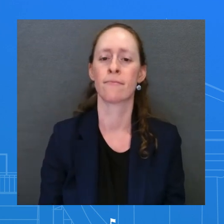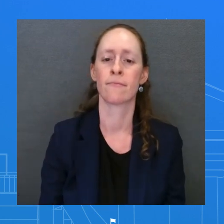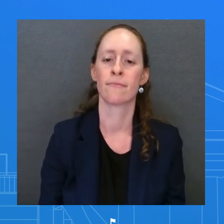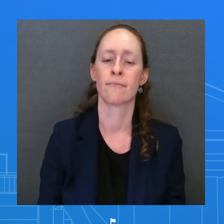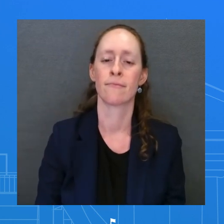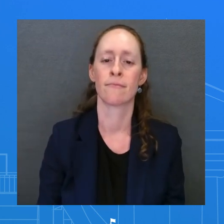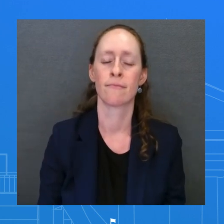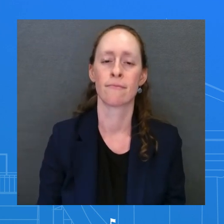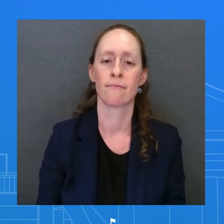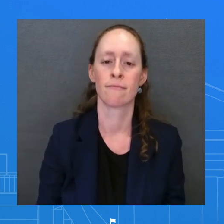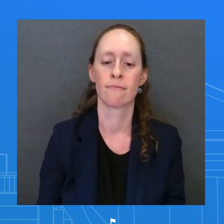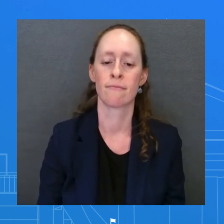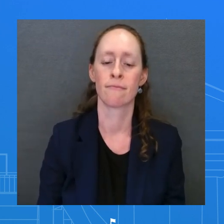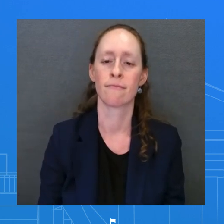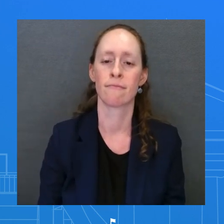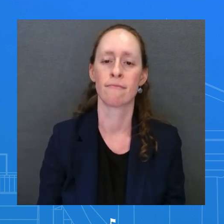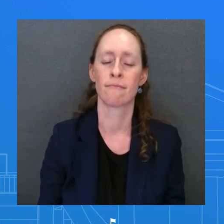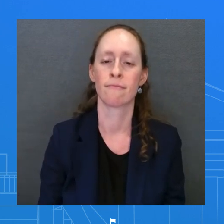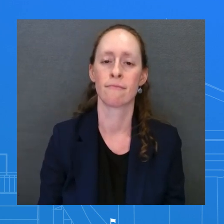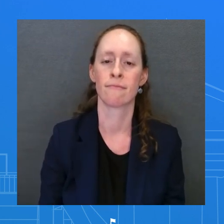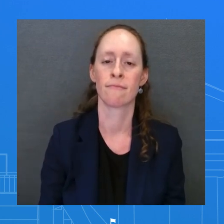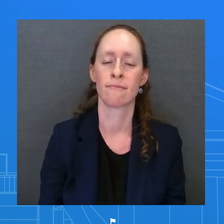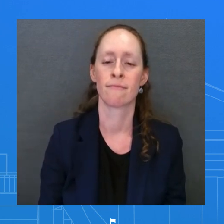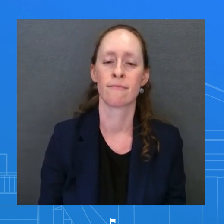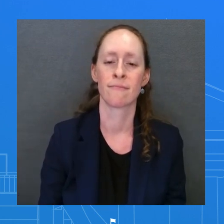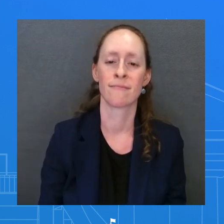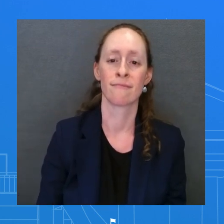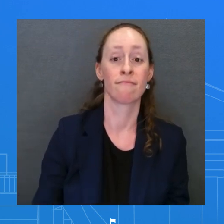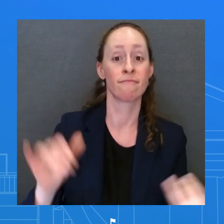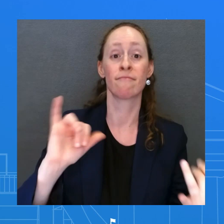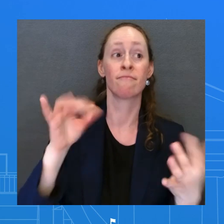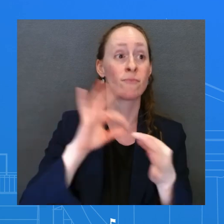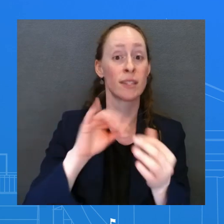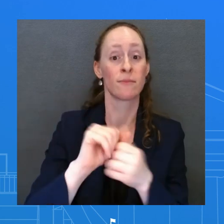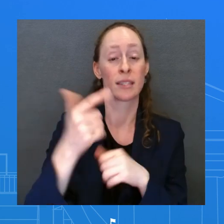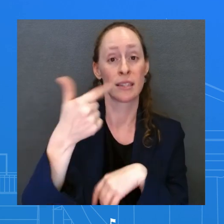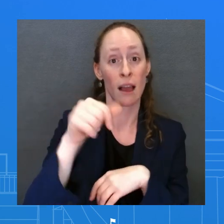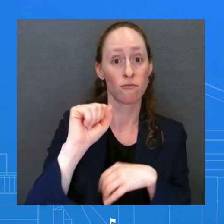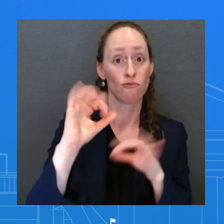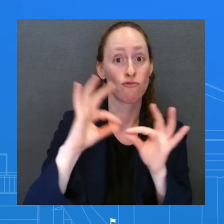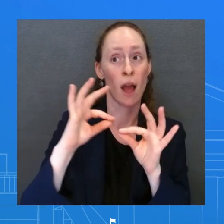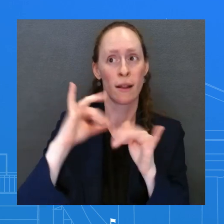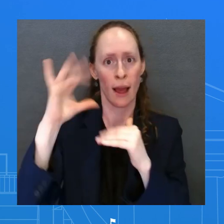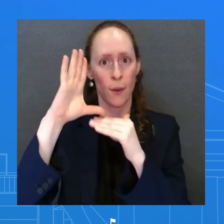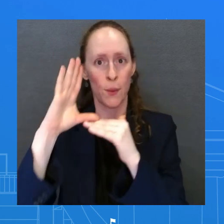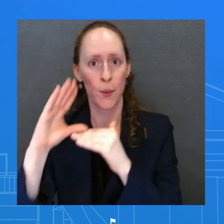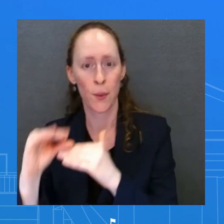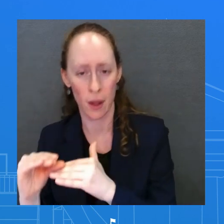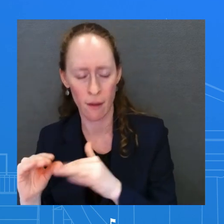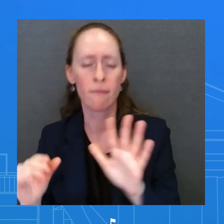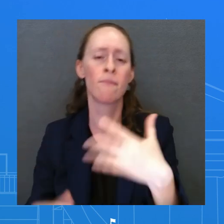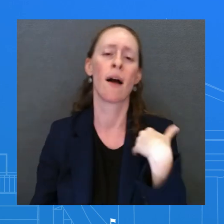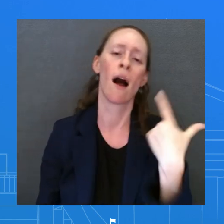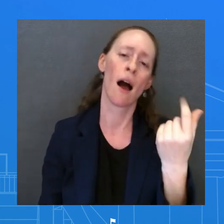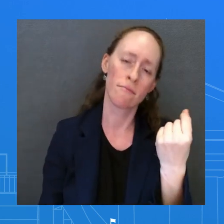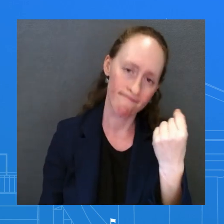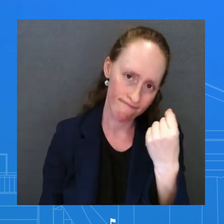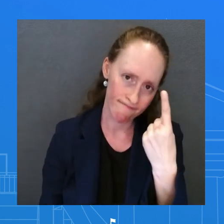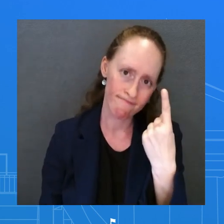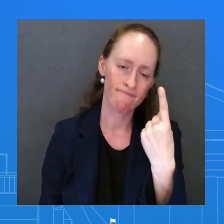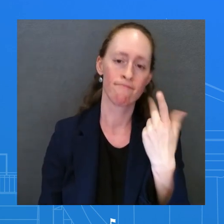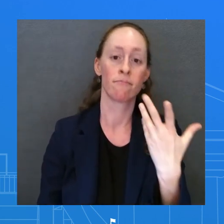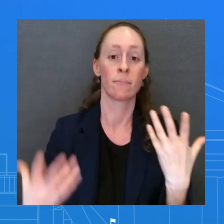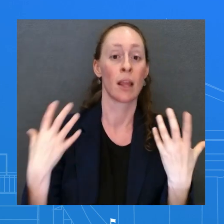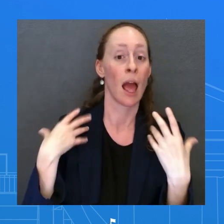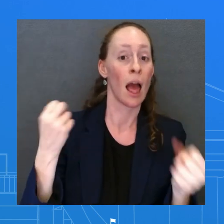for Americans at the pump, and so. But to your question, and other things, right, whether it's healthcare or energy costs. But during